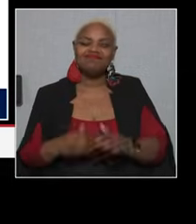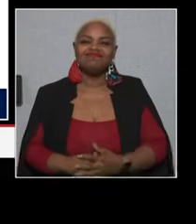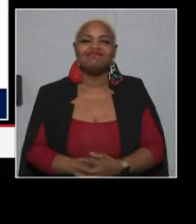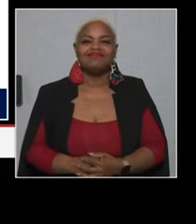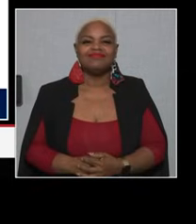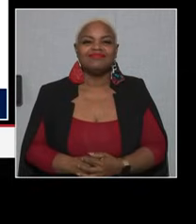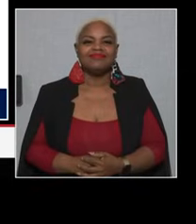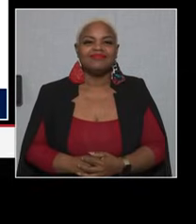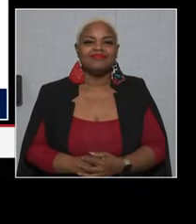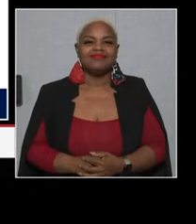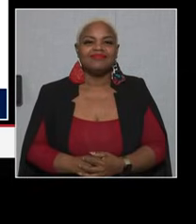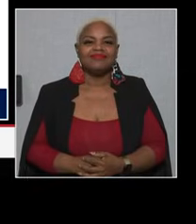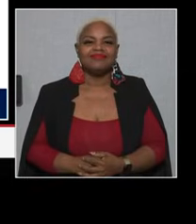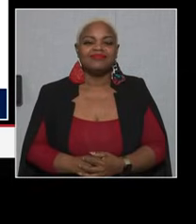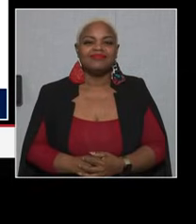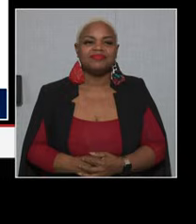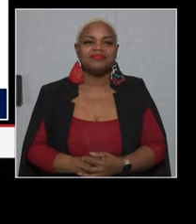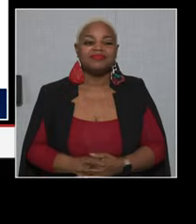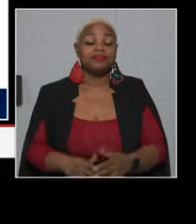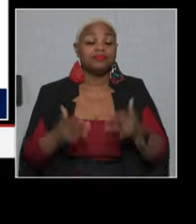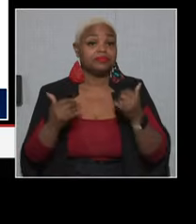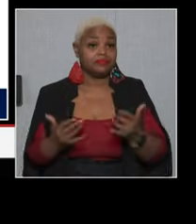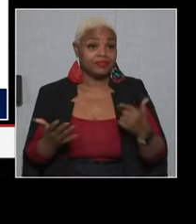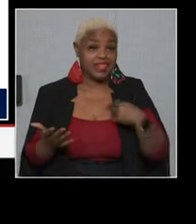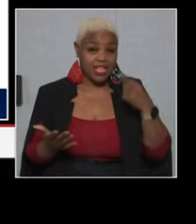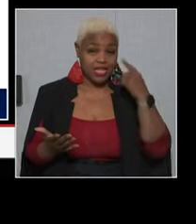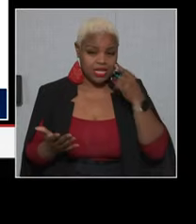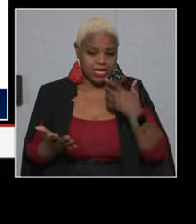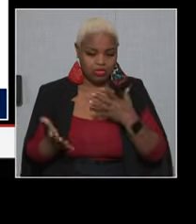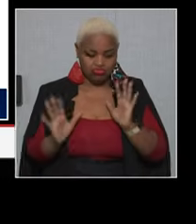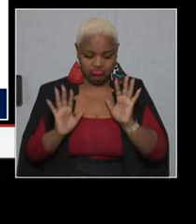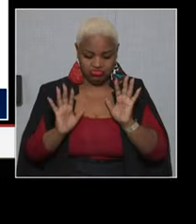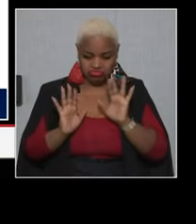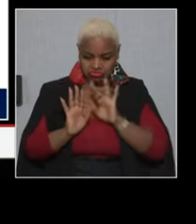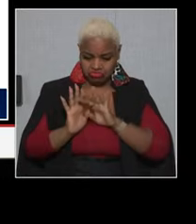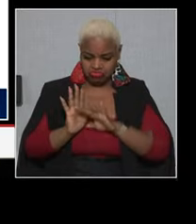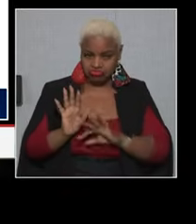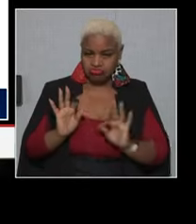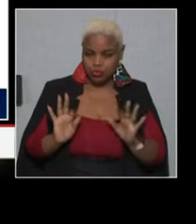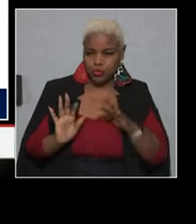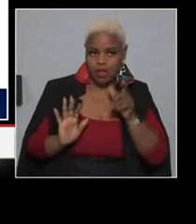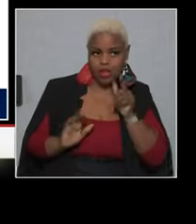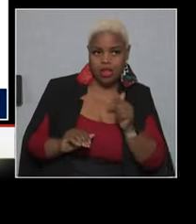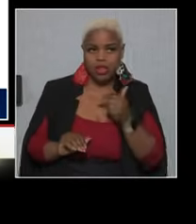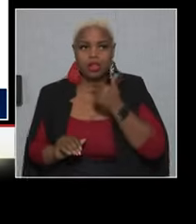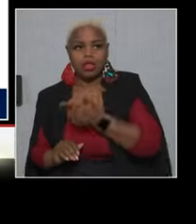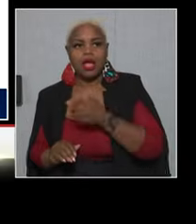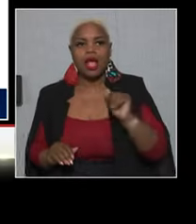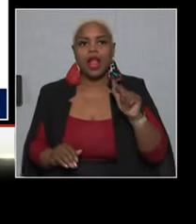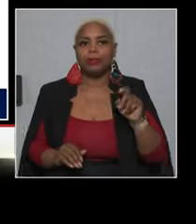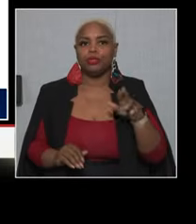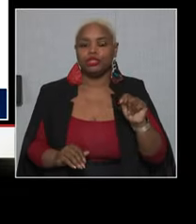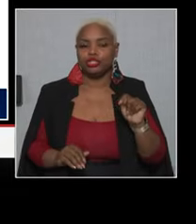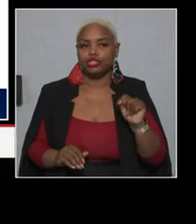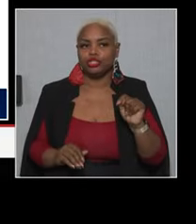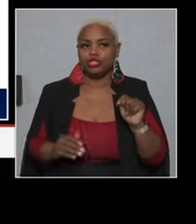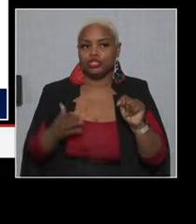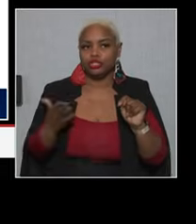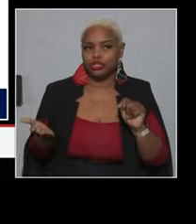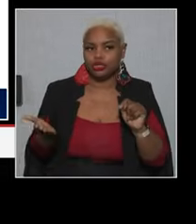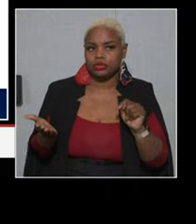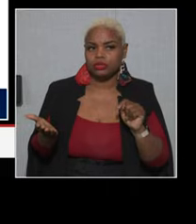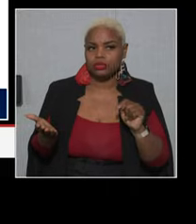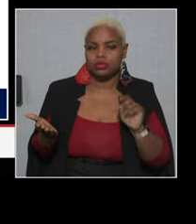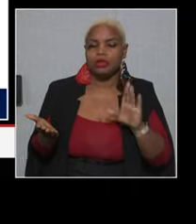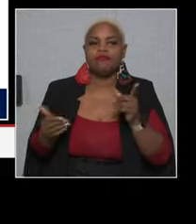is where I'm going to ask Deputy Mayor Albert to jump in, we have continued our focus